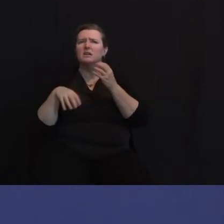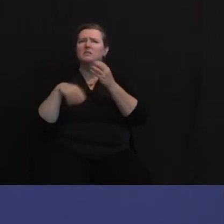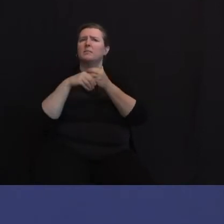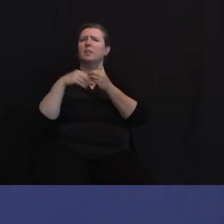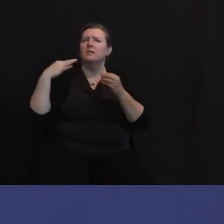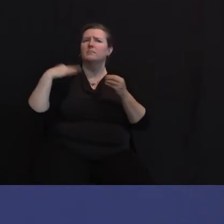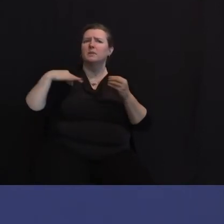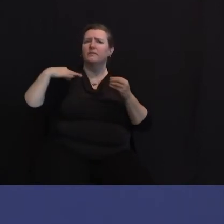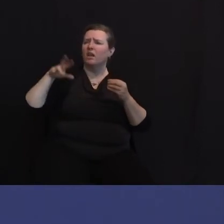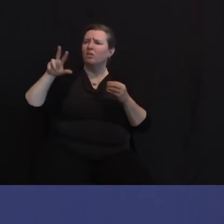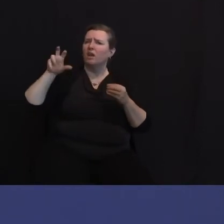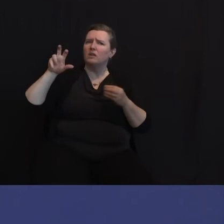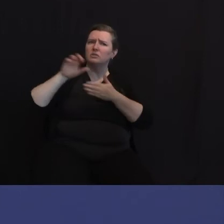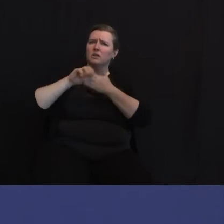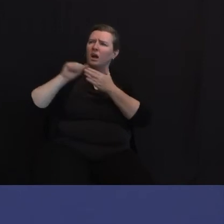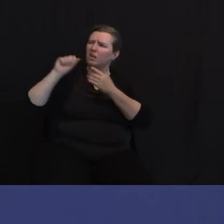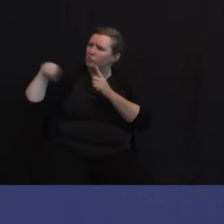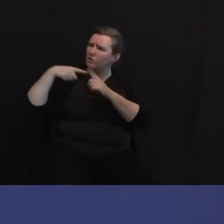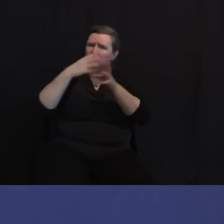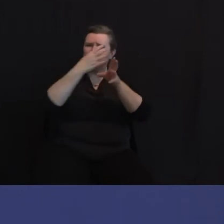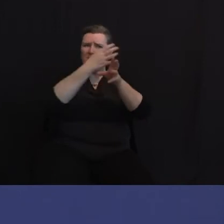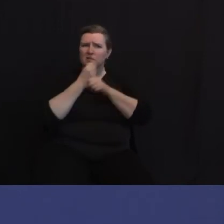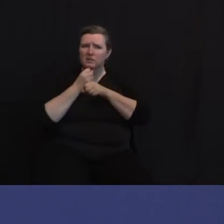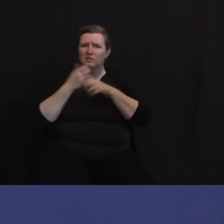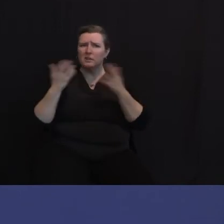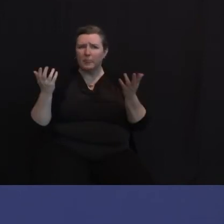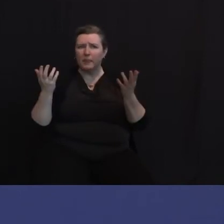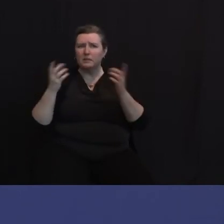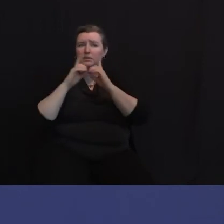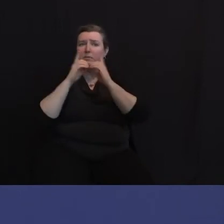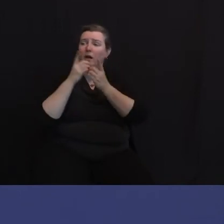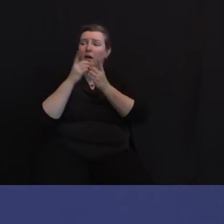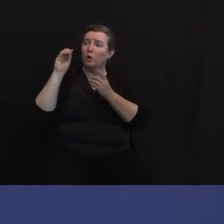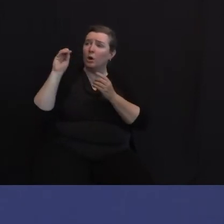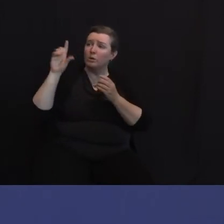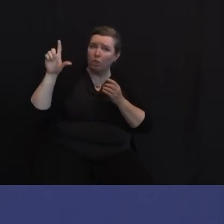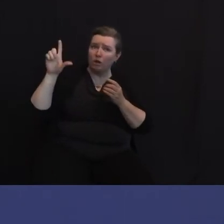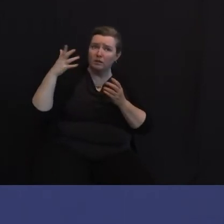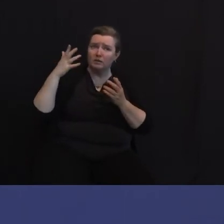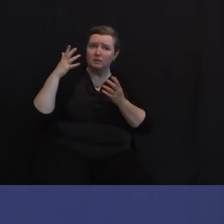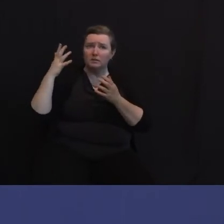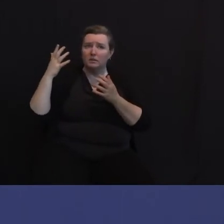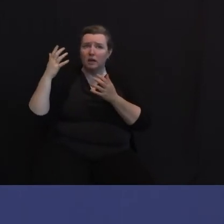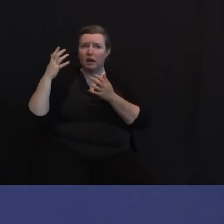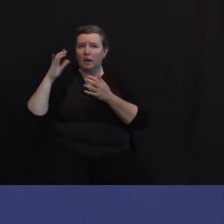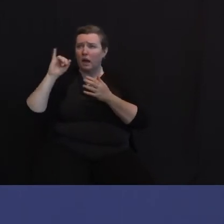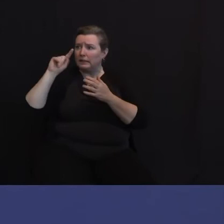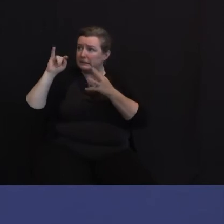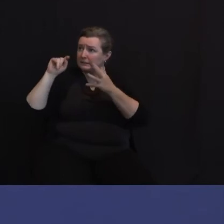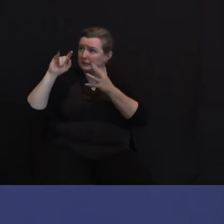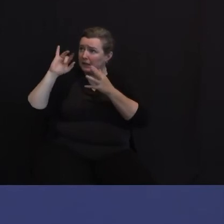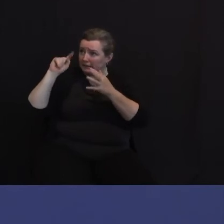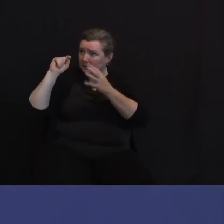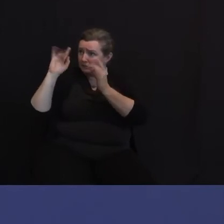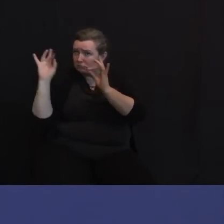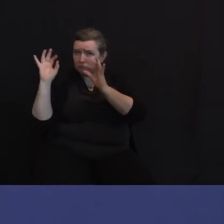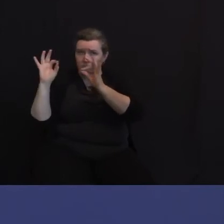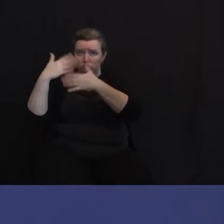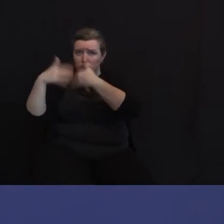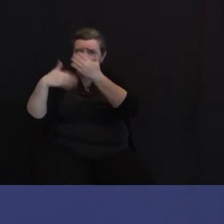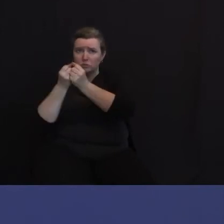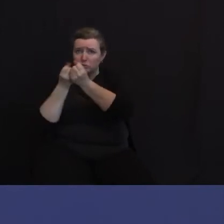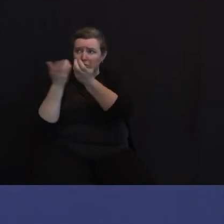there another IT issue with the Labor Department delaying those benefits? Can you talk about what differences there are in this wave for